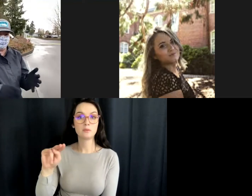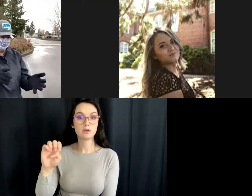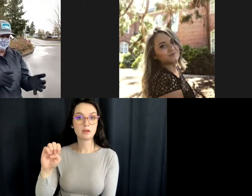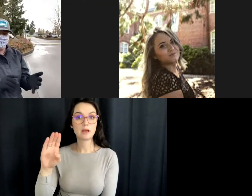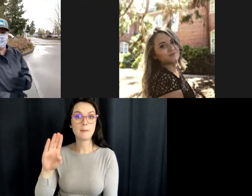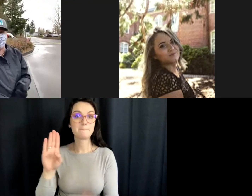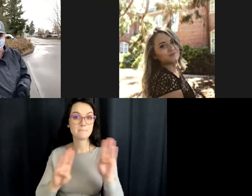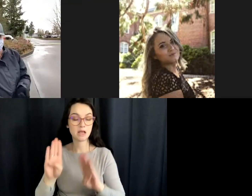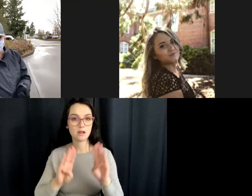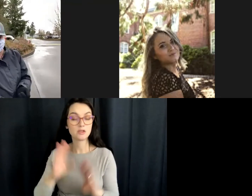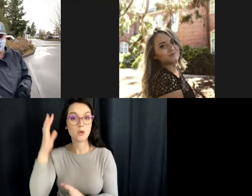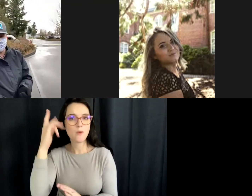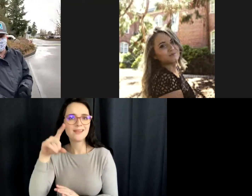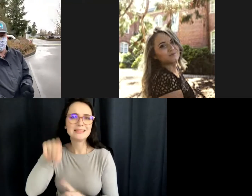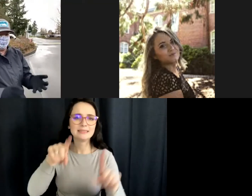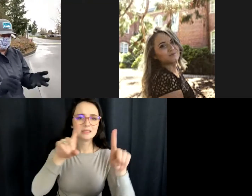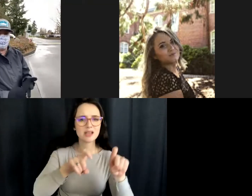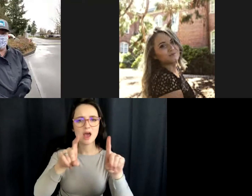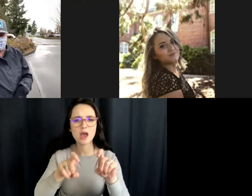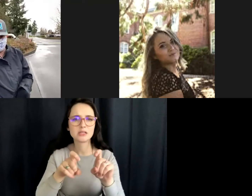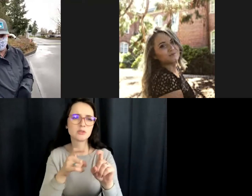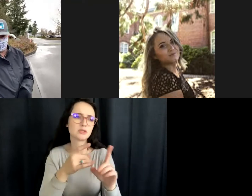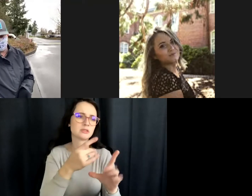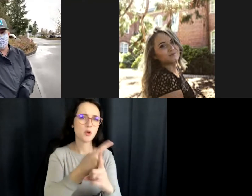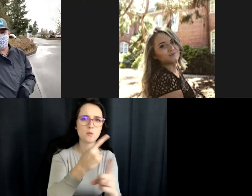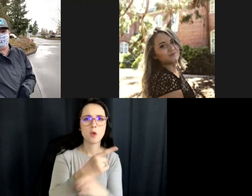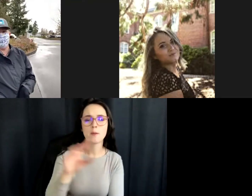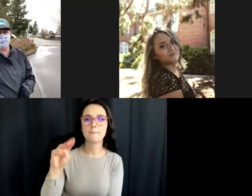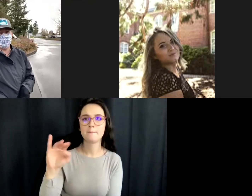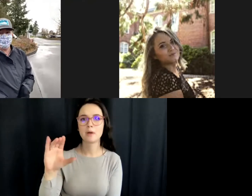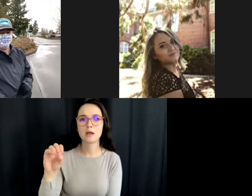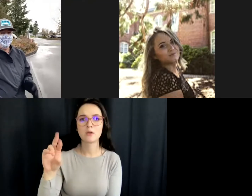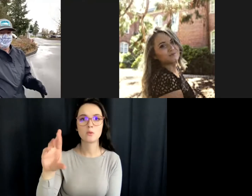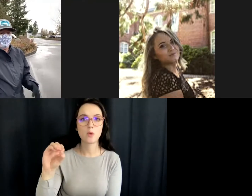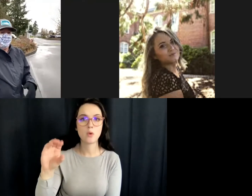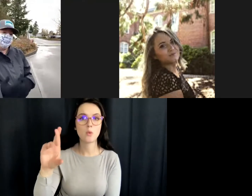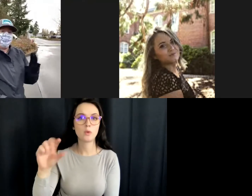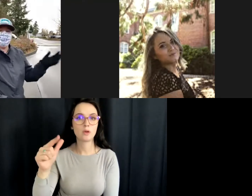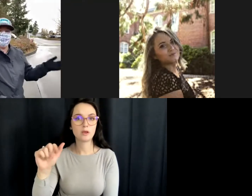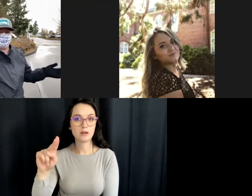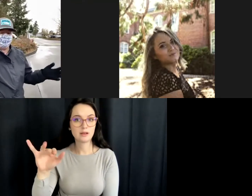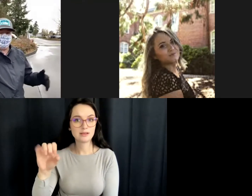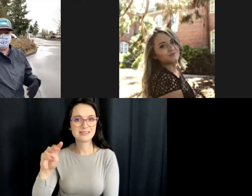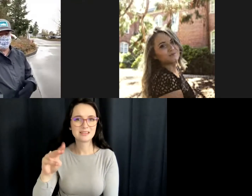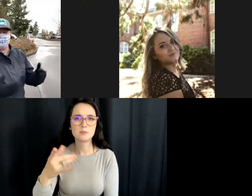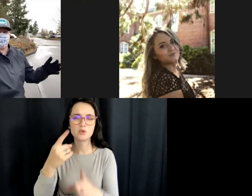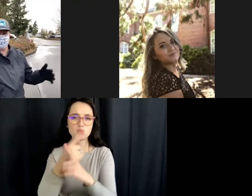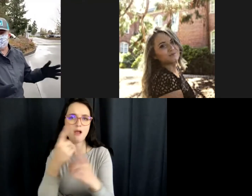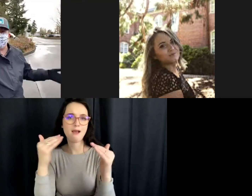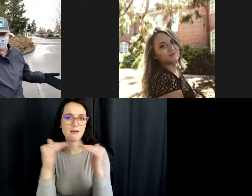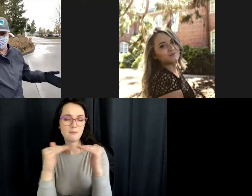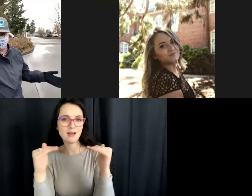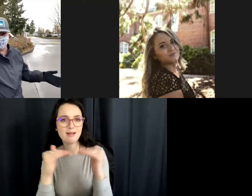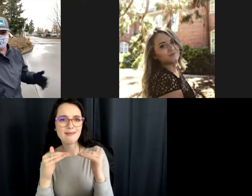the people that are here, there's always a couple operators on site. Those are the people that sit in our what's called our console